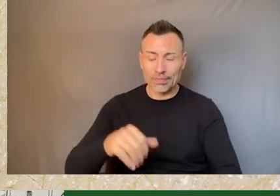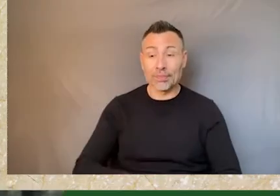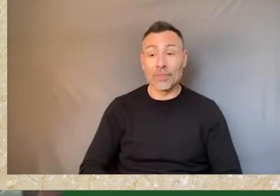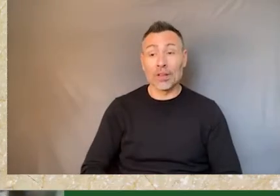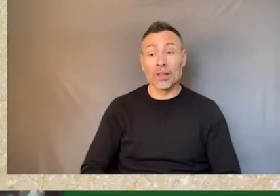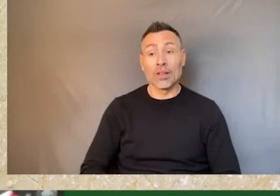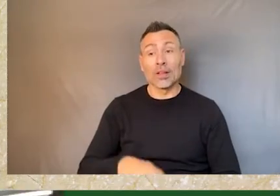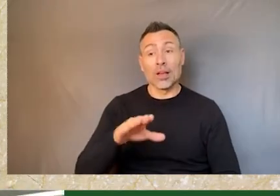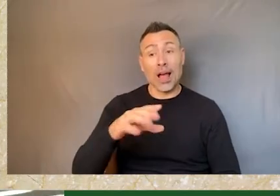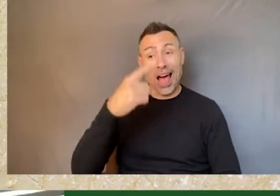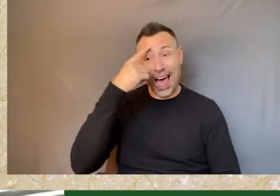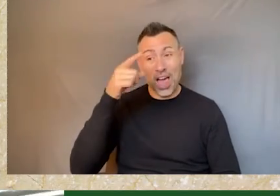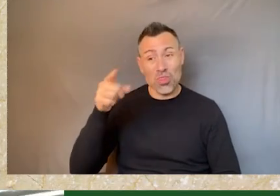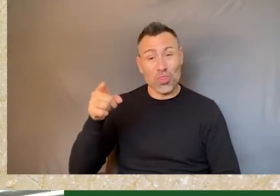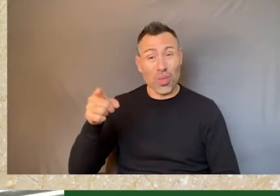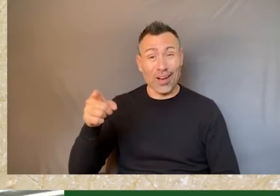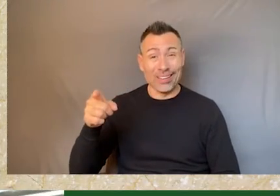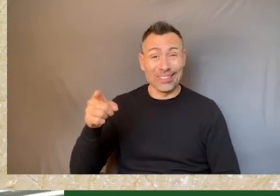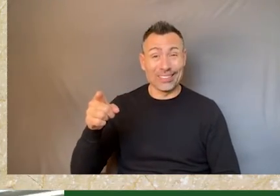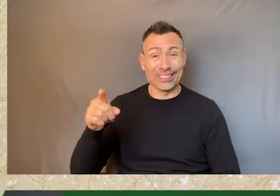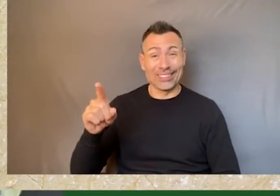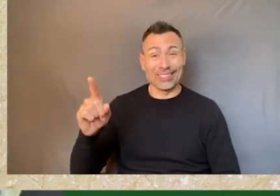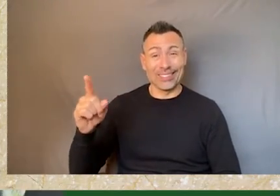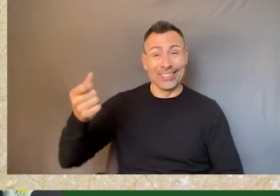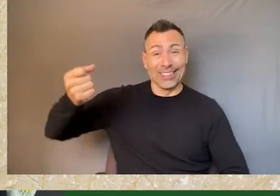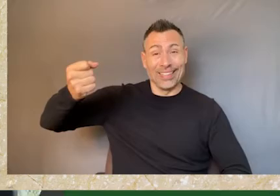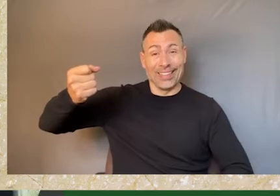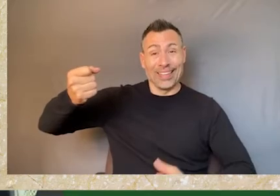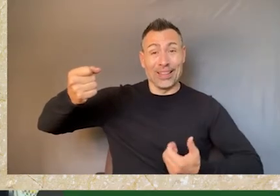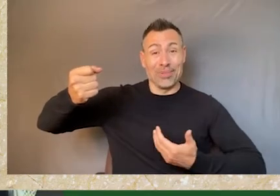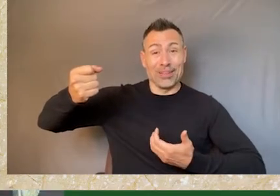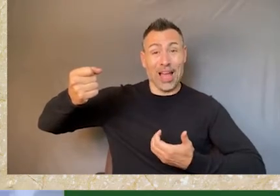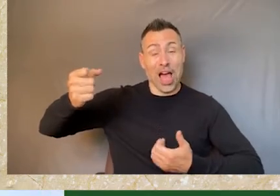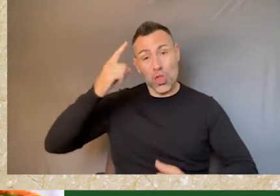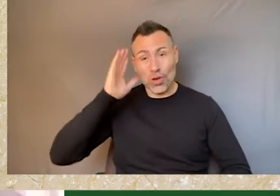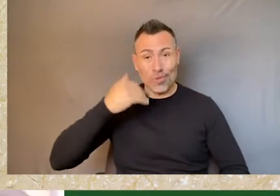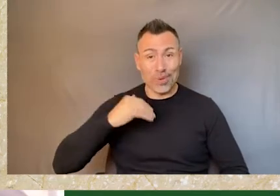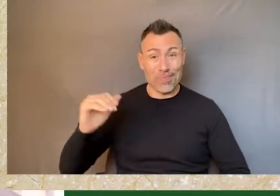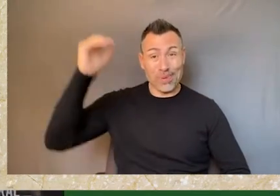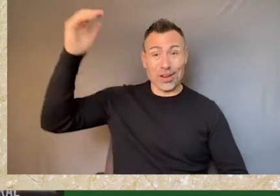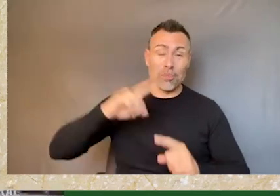See, I thought she'd be bigger, honestly, but I'm glad I saw it while I was here.